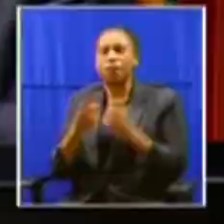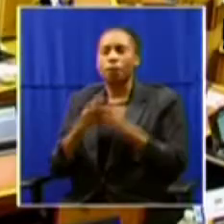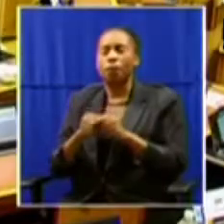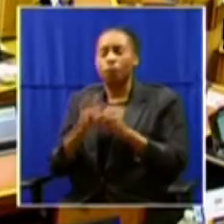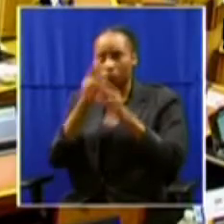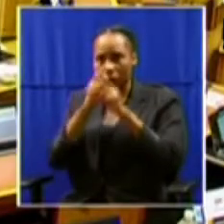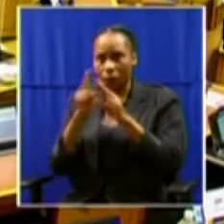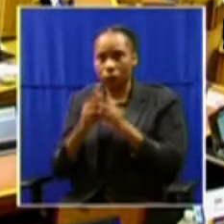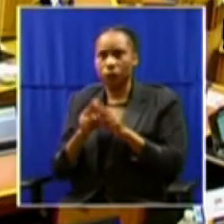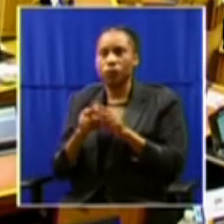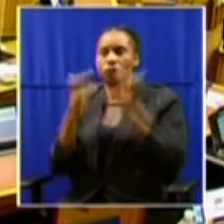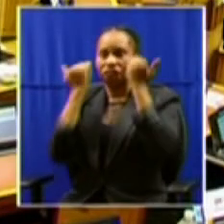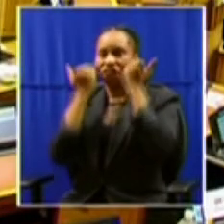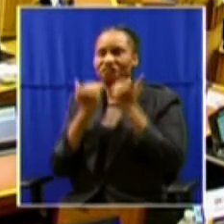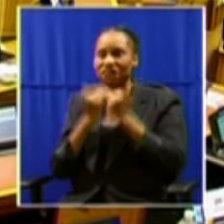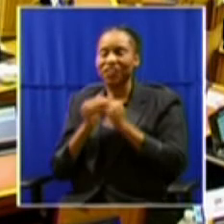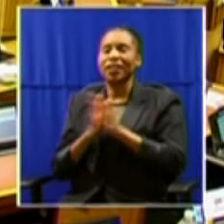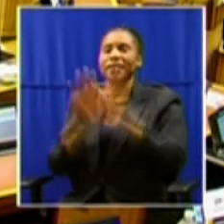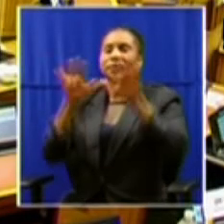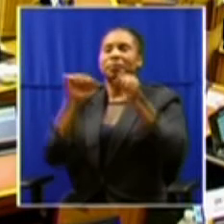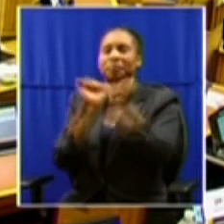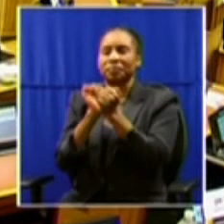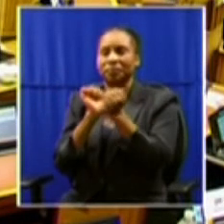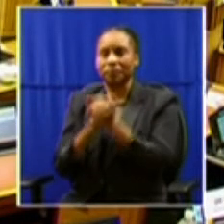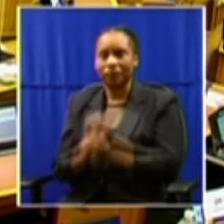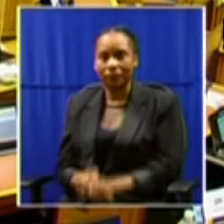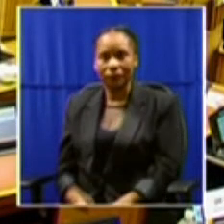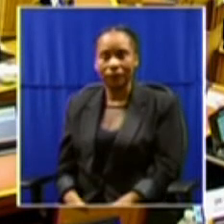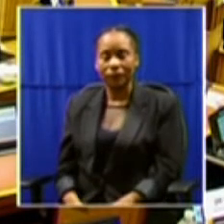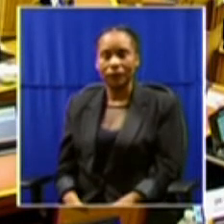Minister. Thank you, House Chair.